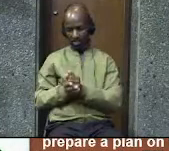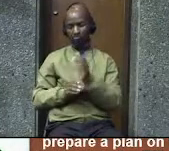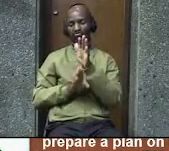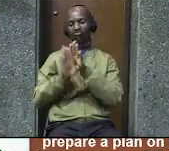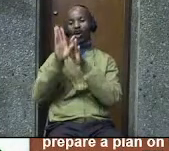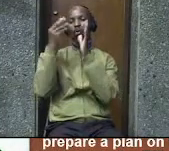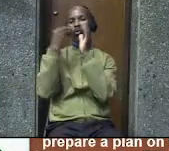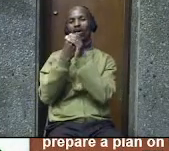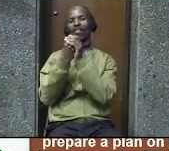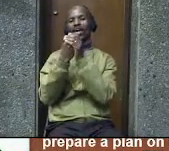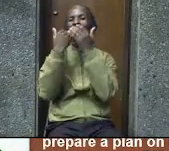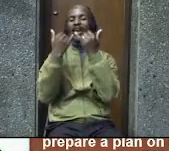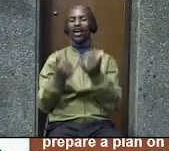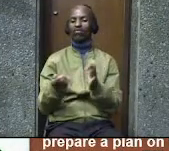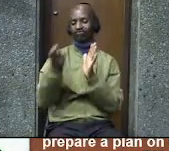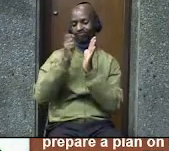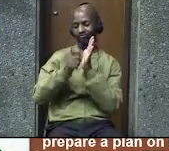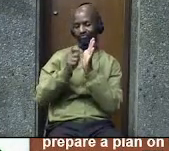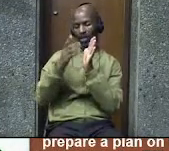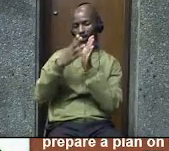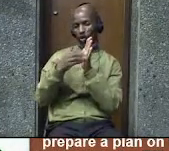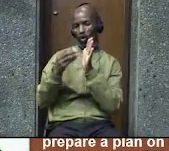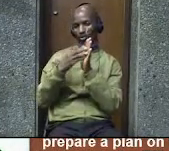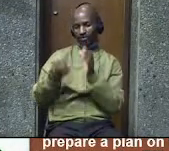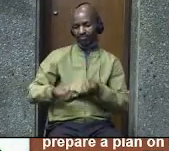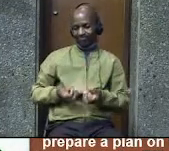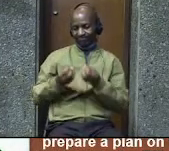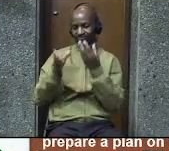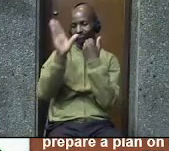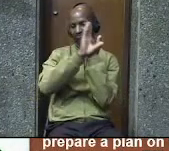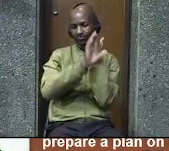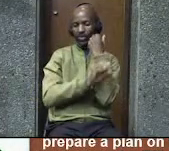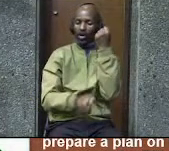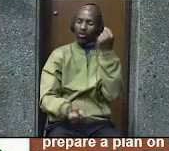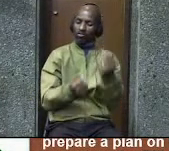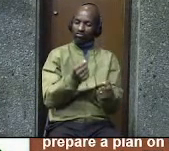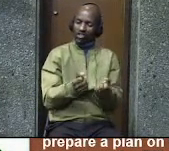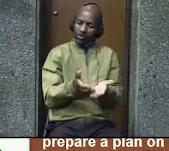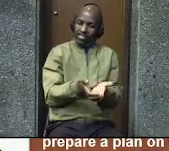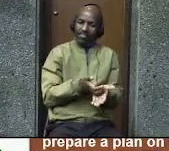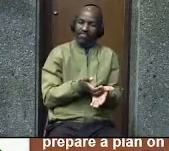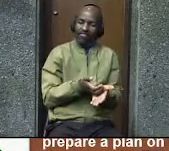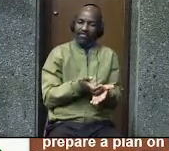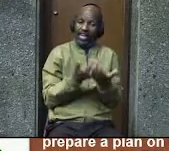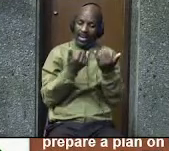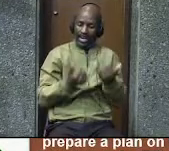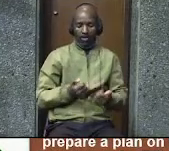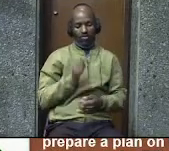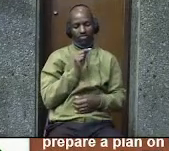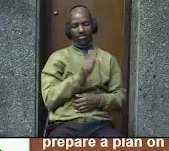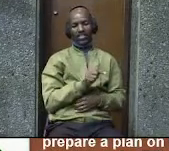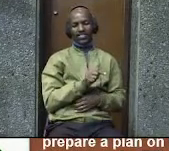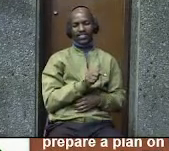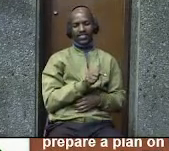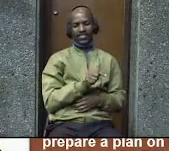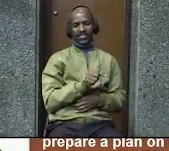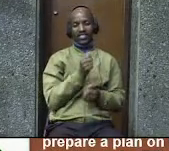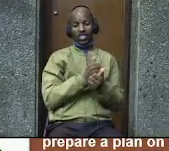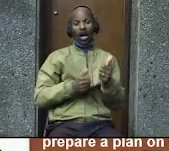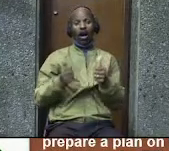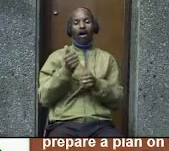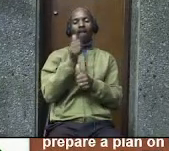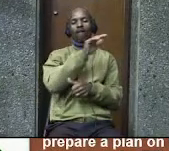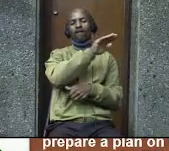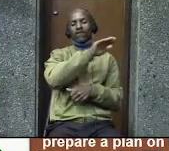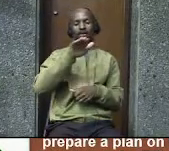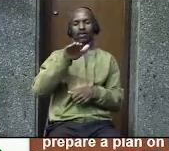it. And then a signed copy is entrusted to the Constitutional Court for safekeeping. So this is, it's a very high level,